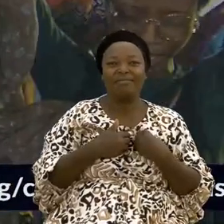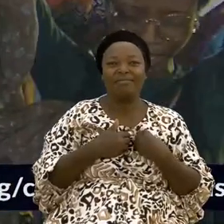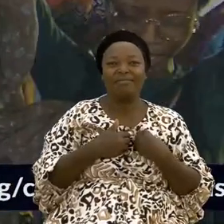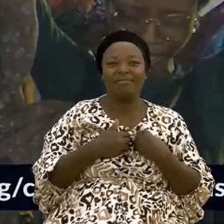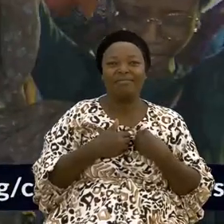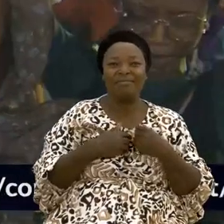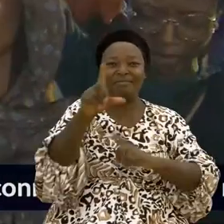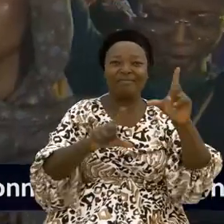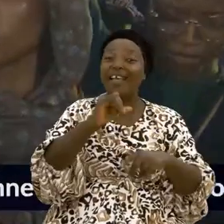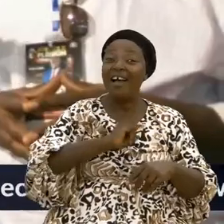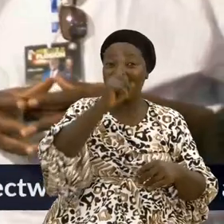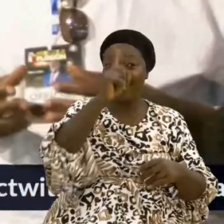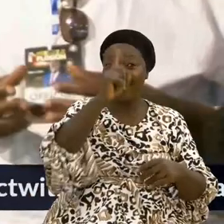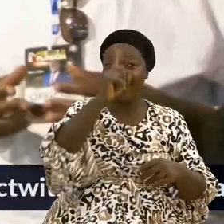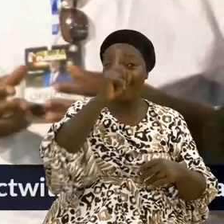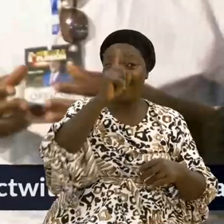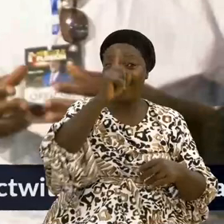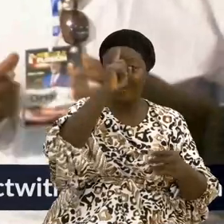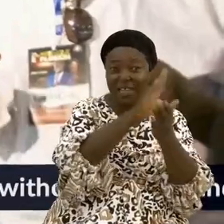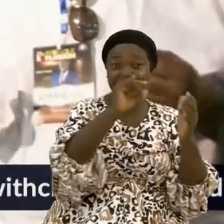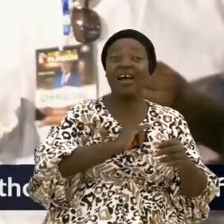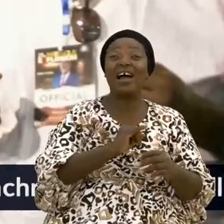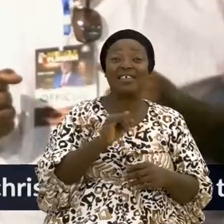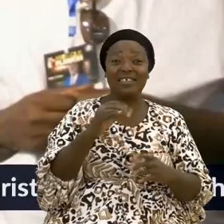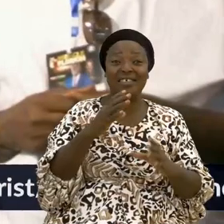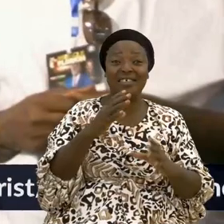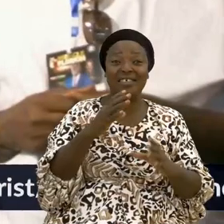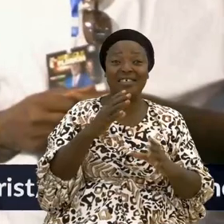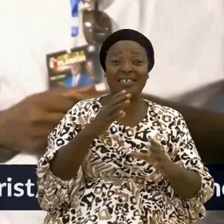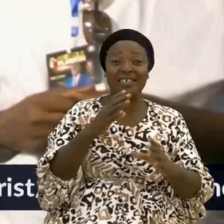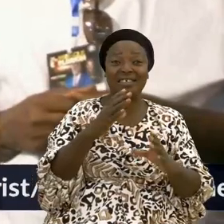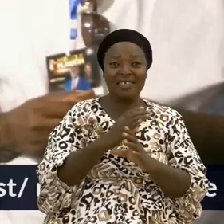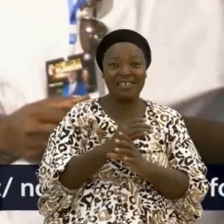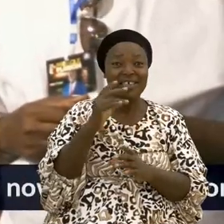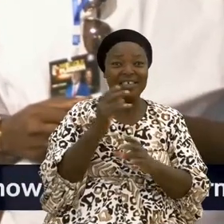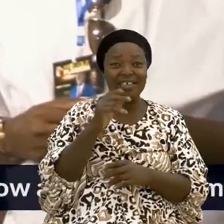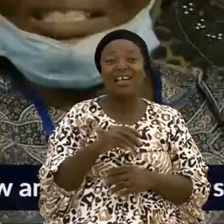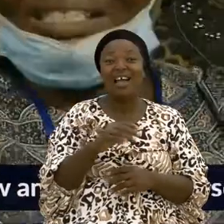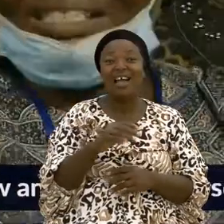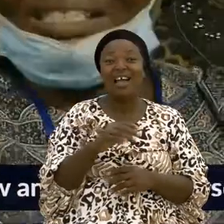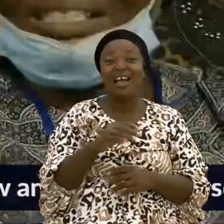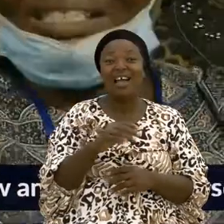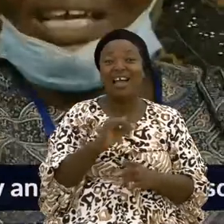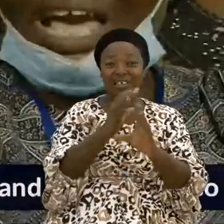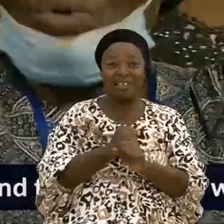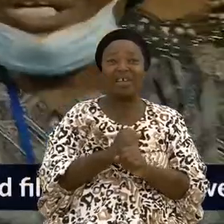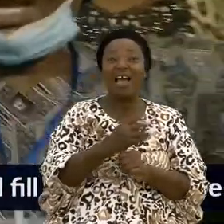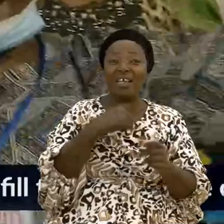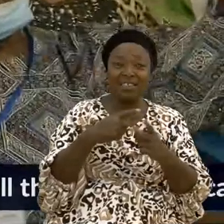I believe I receive, and then I will have.